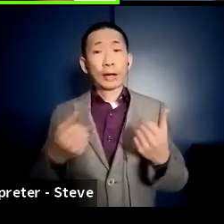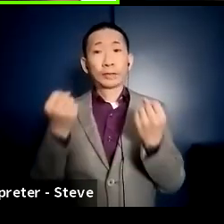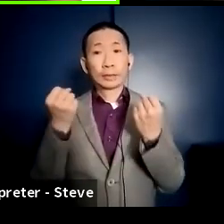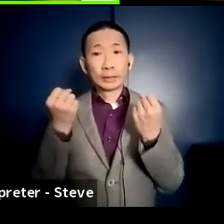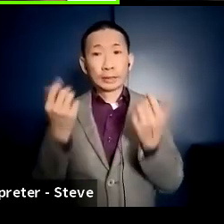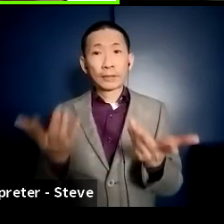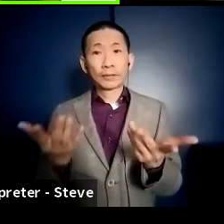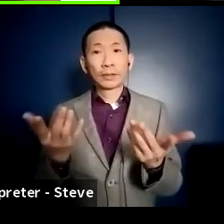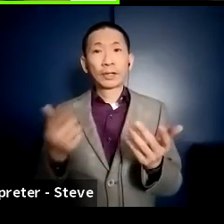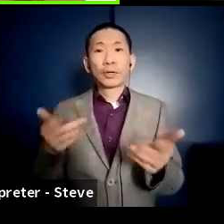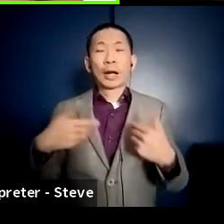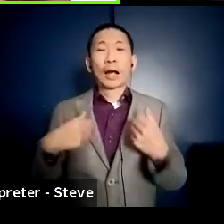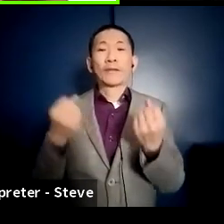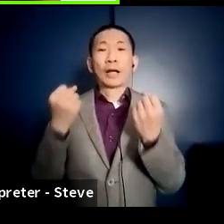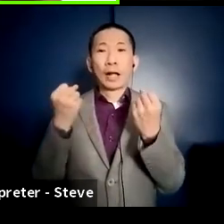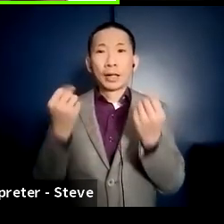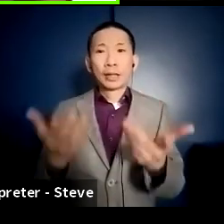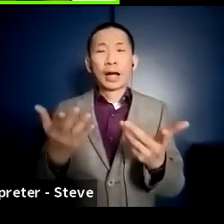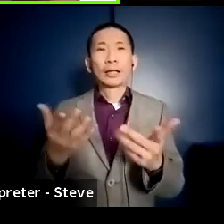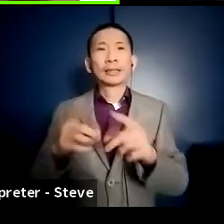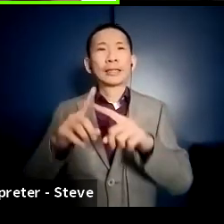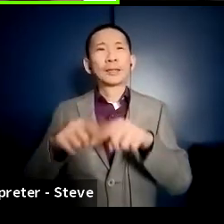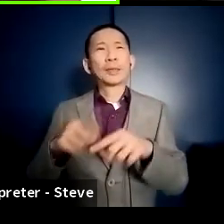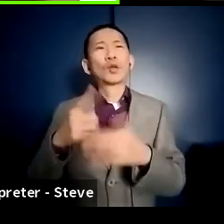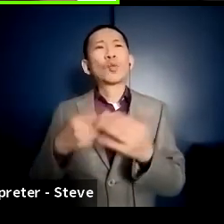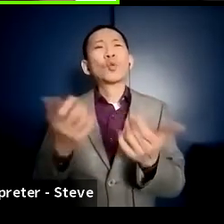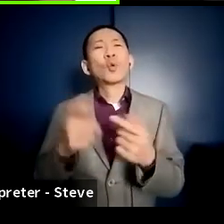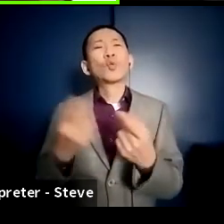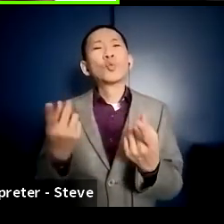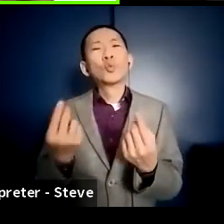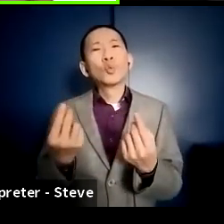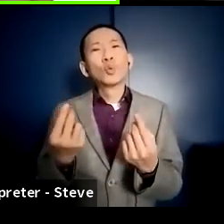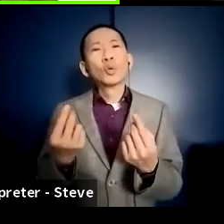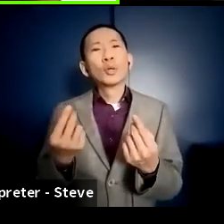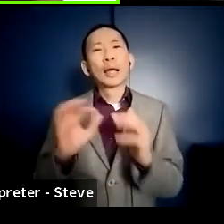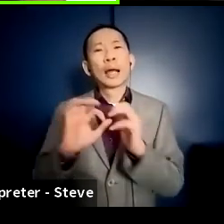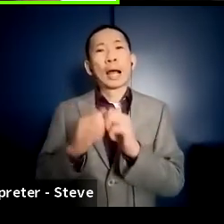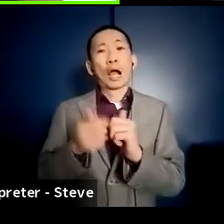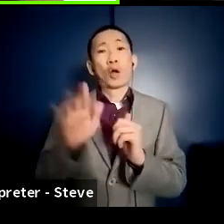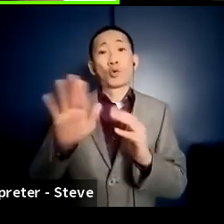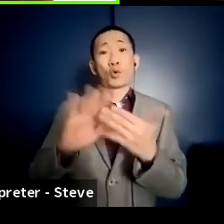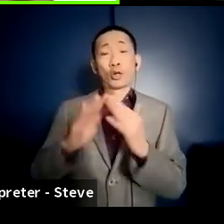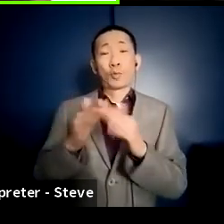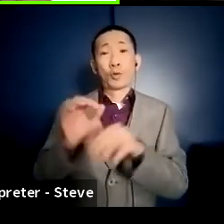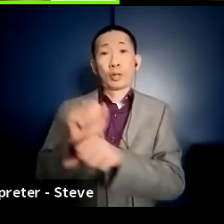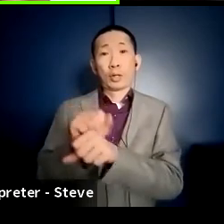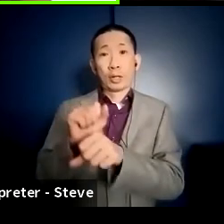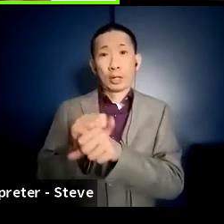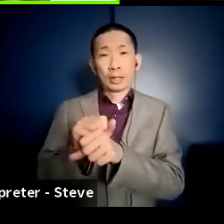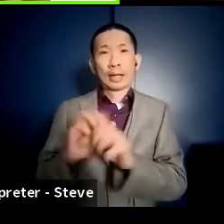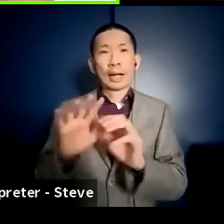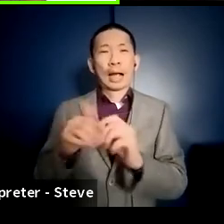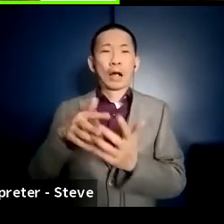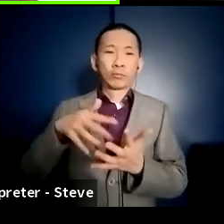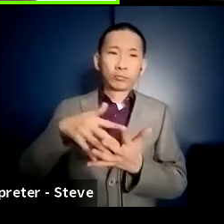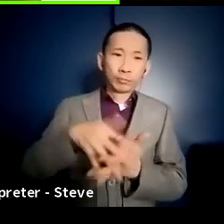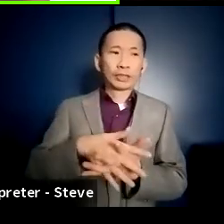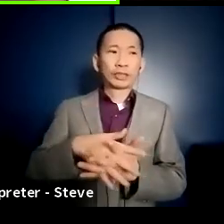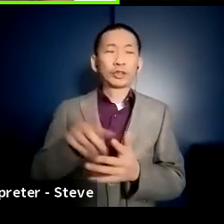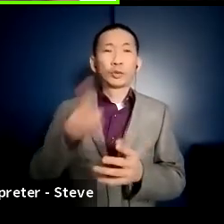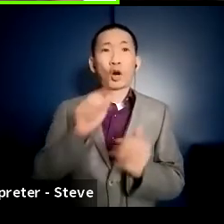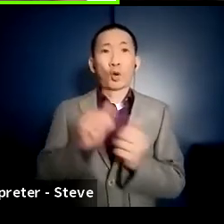there's lots, right? And it all depends on what you want to do in order and how your community operates and how enmeshed you are within that